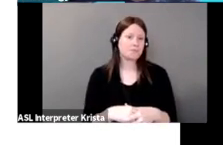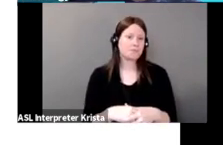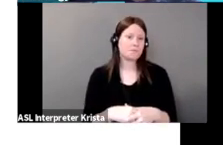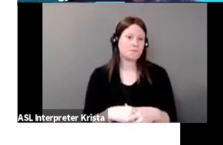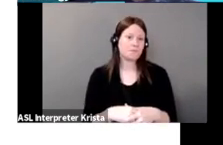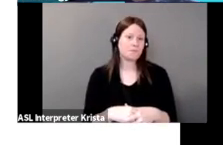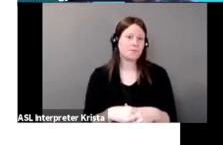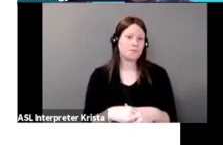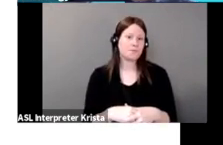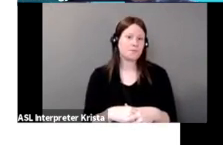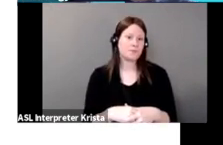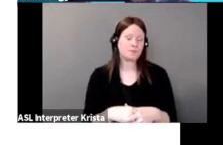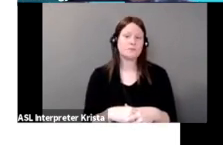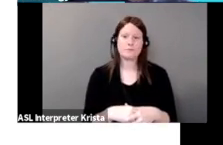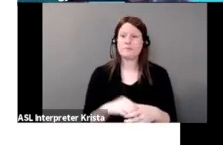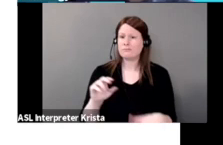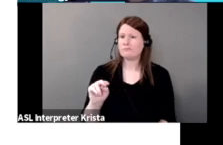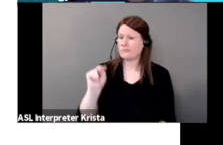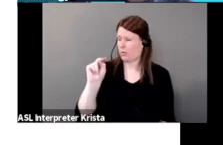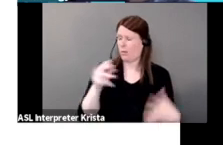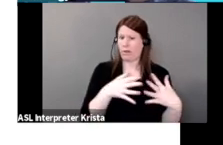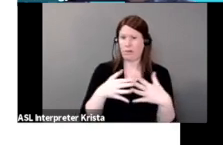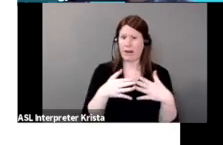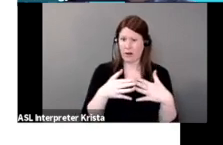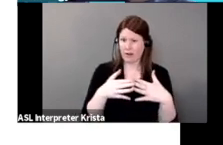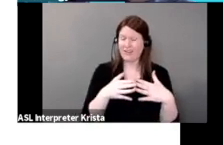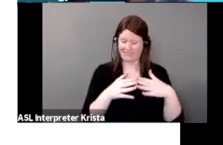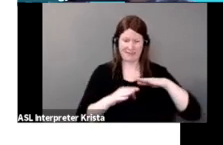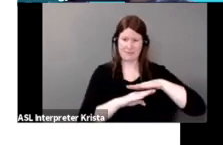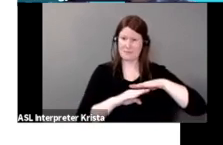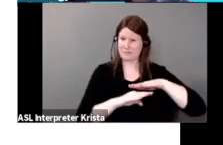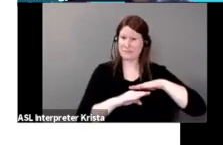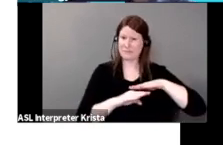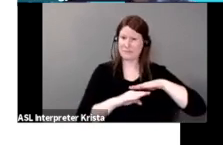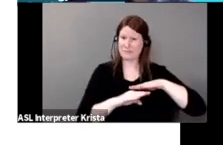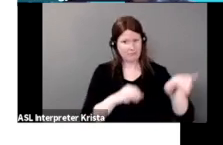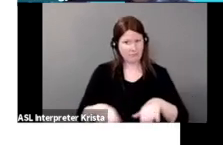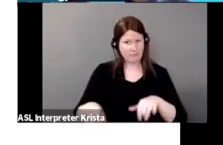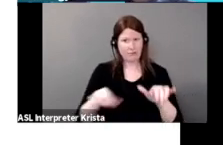common law in North America, you don't actually need to register a trademark.